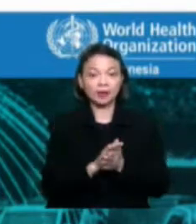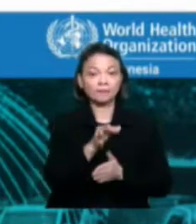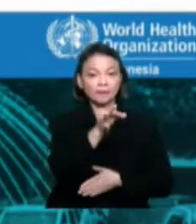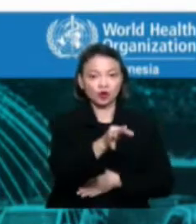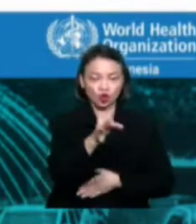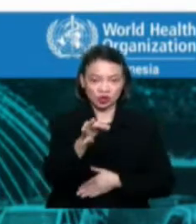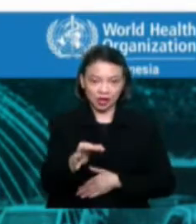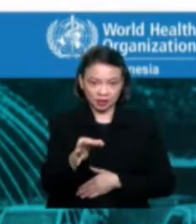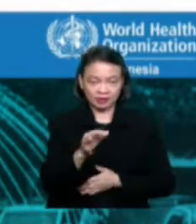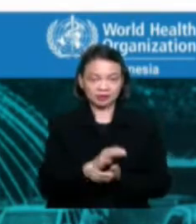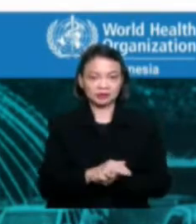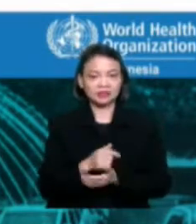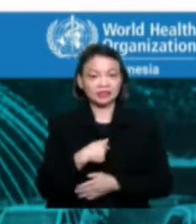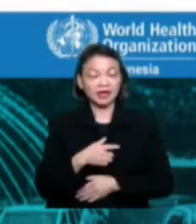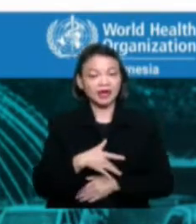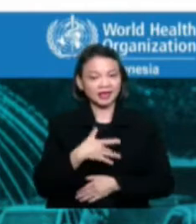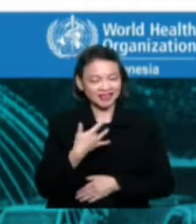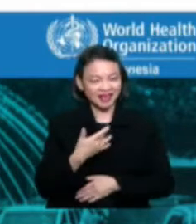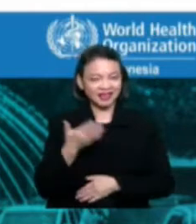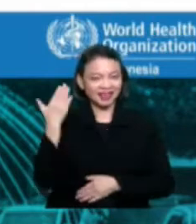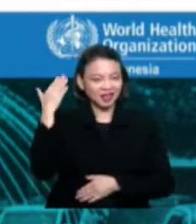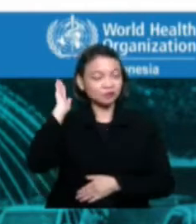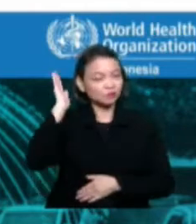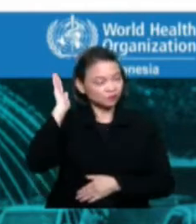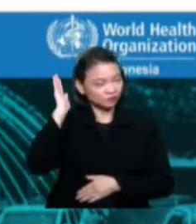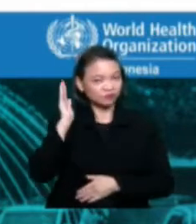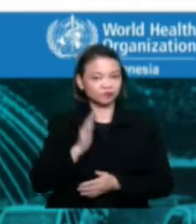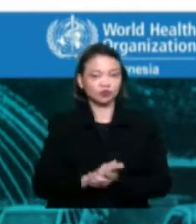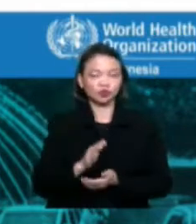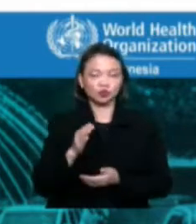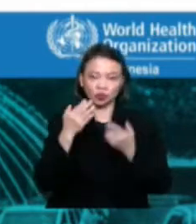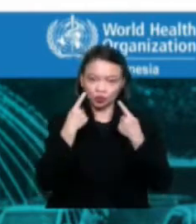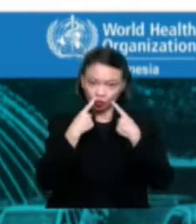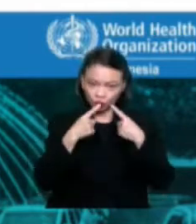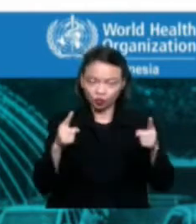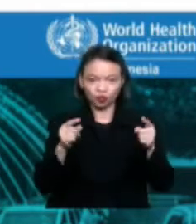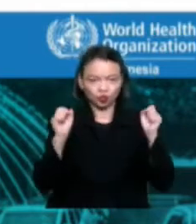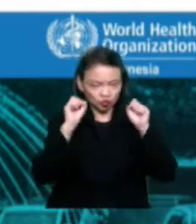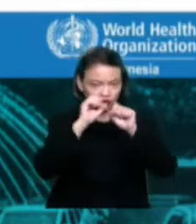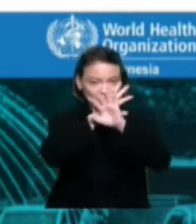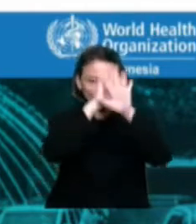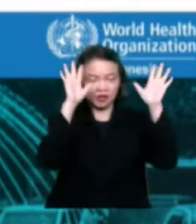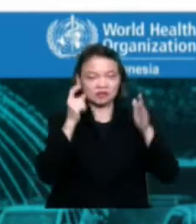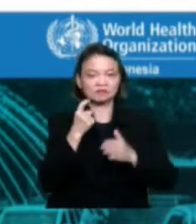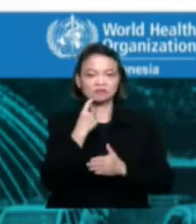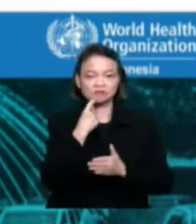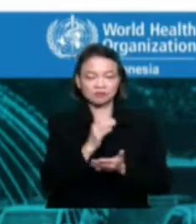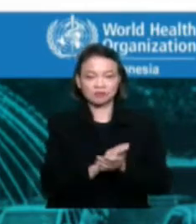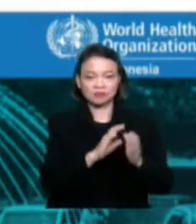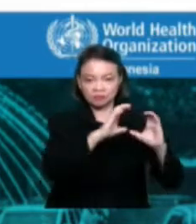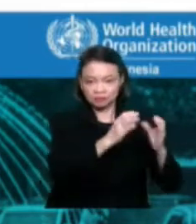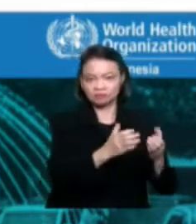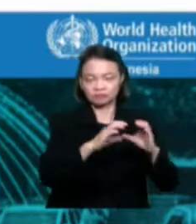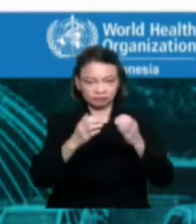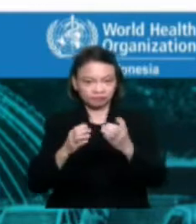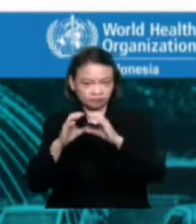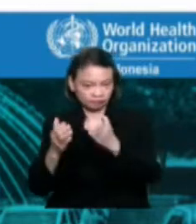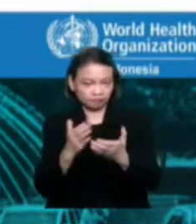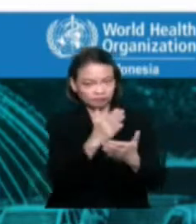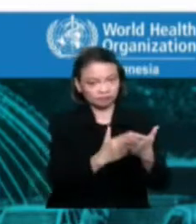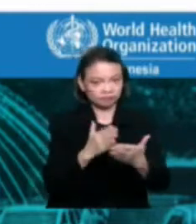it very well, and further the community engagement and other aspects have been explained by Prof. Pandu Riono as well. So